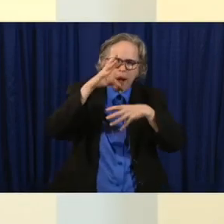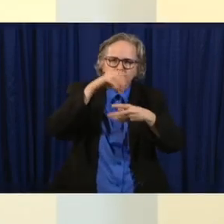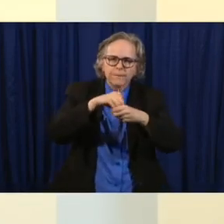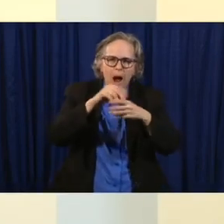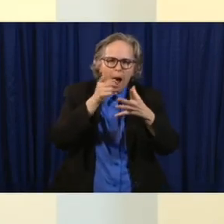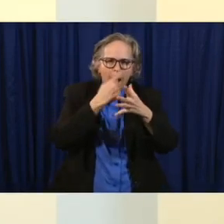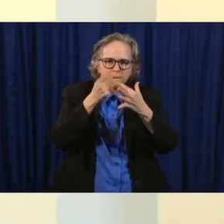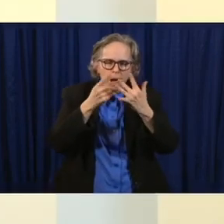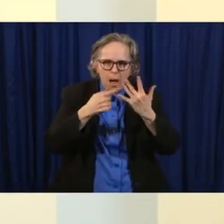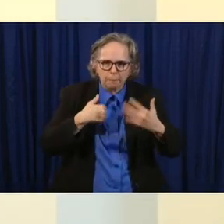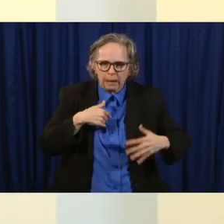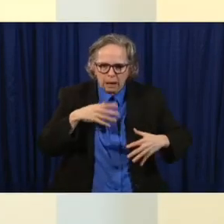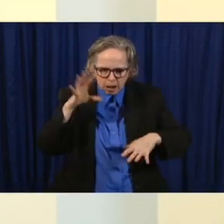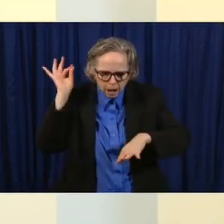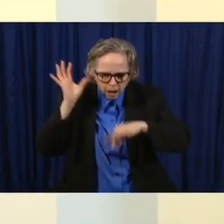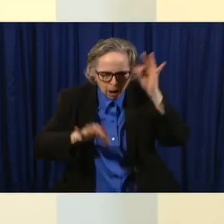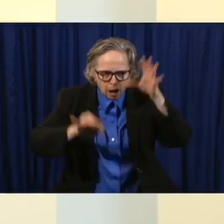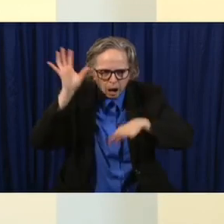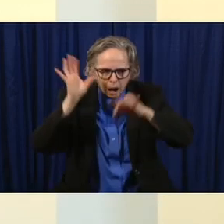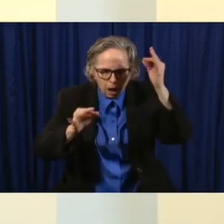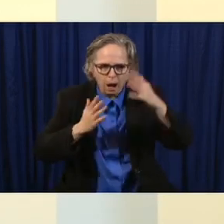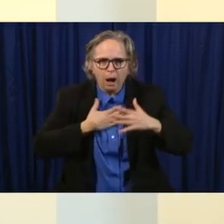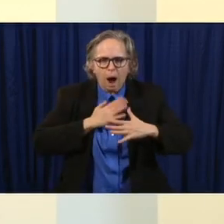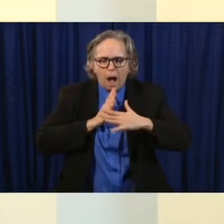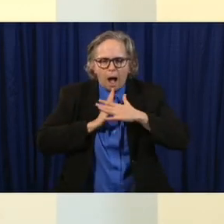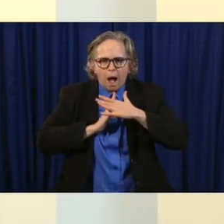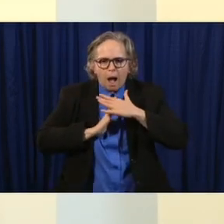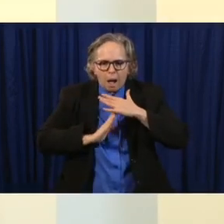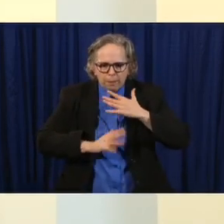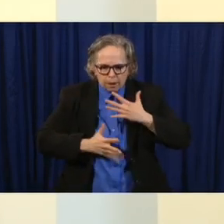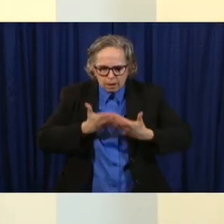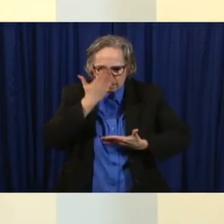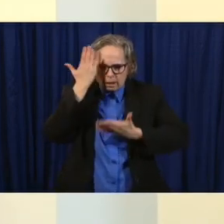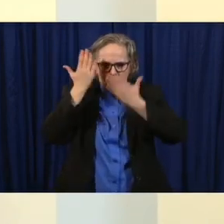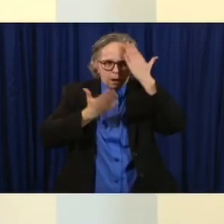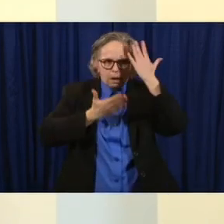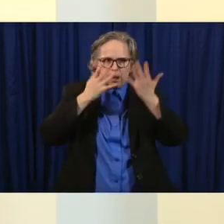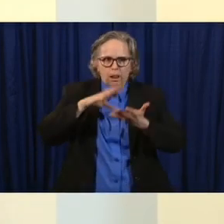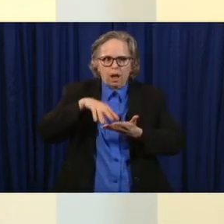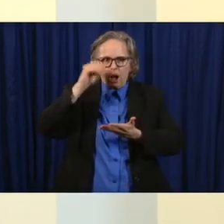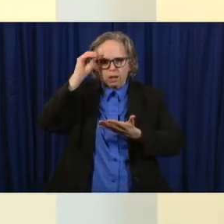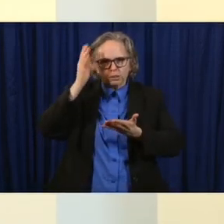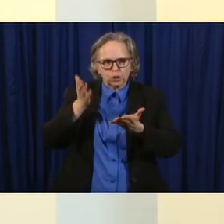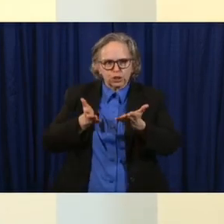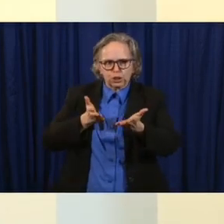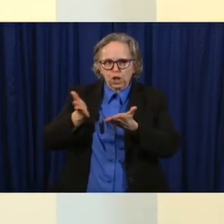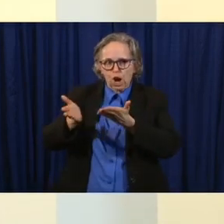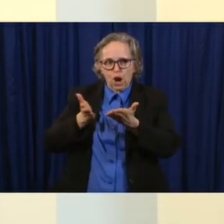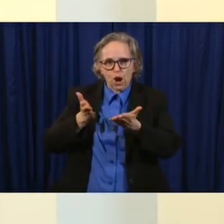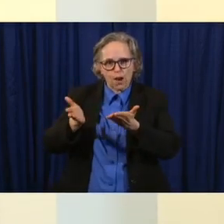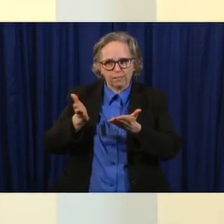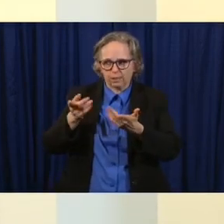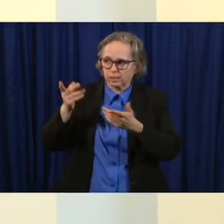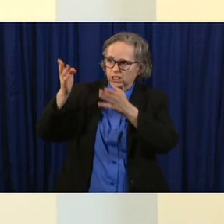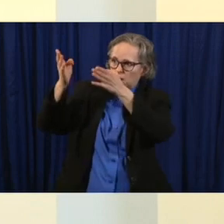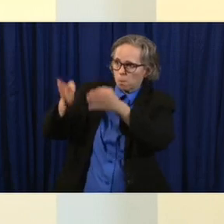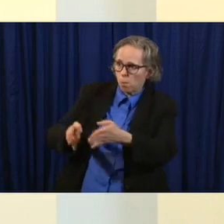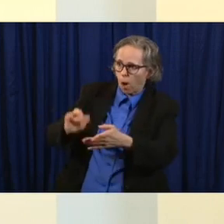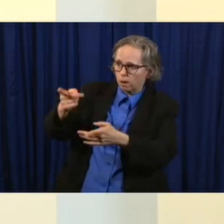and it gives me great pleasure to serve someone who has to make the hard decisions. But the truth is,